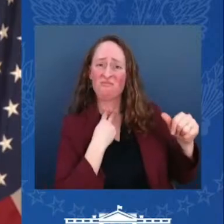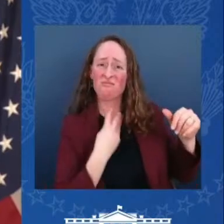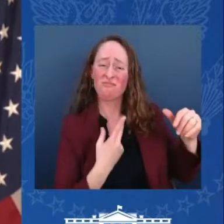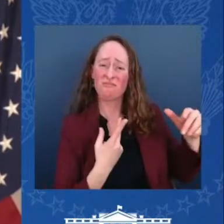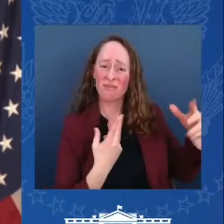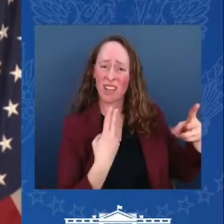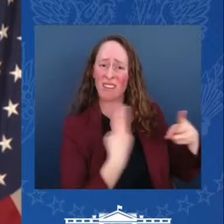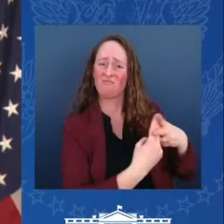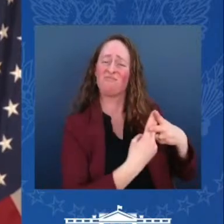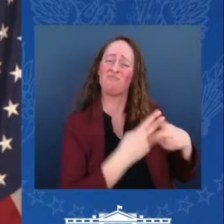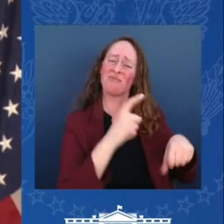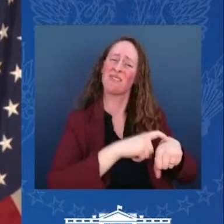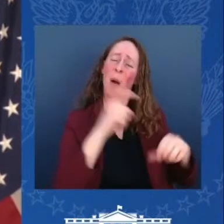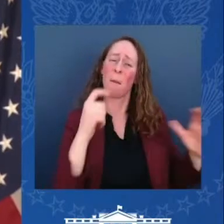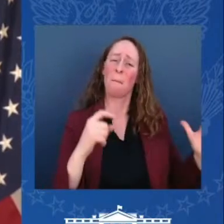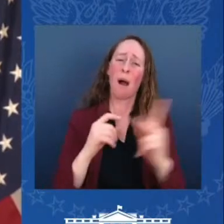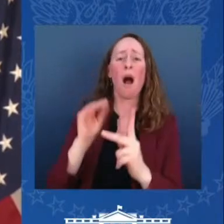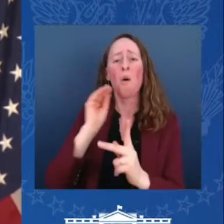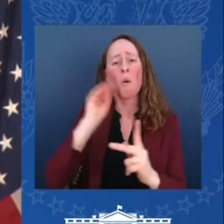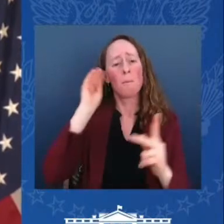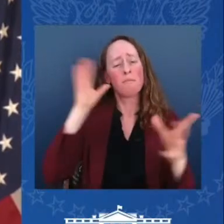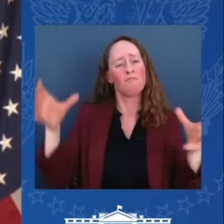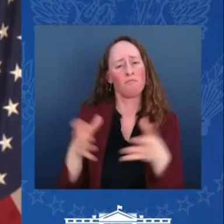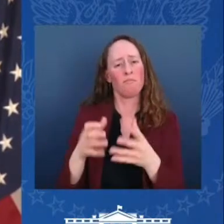So we're working urgently to close this deal.